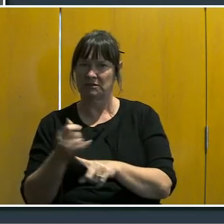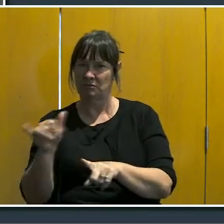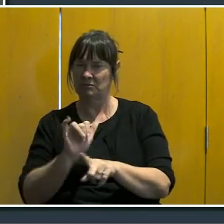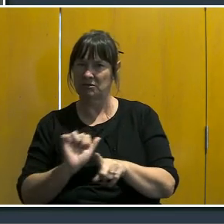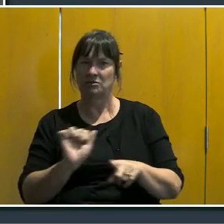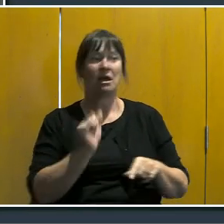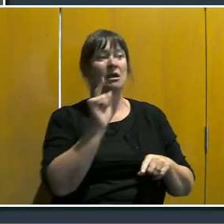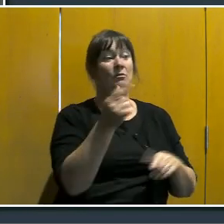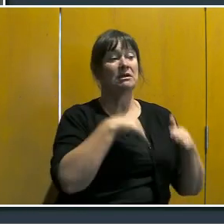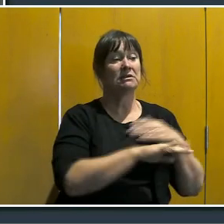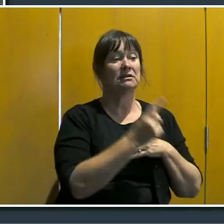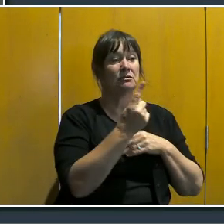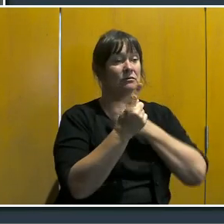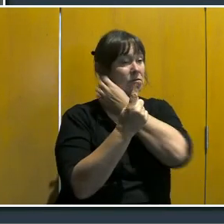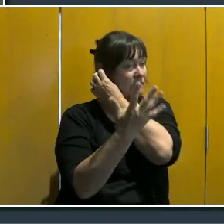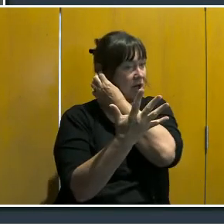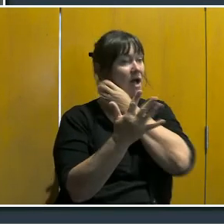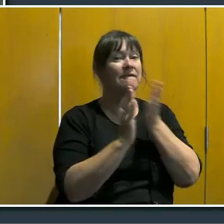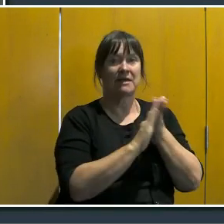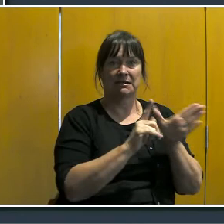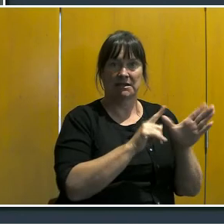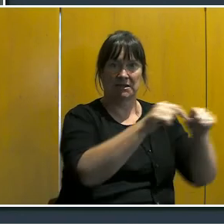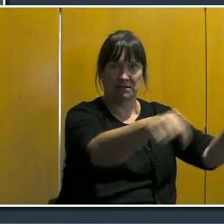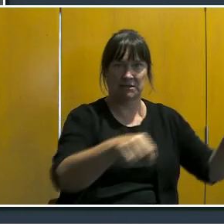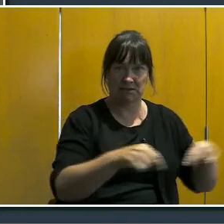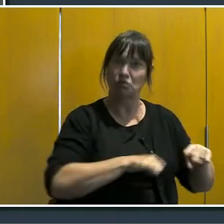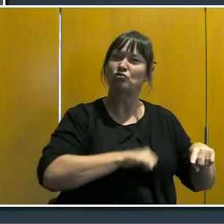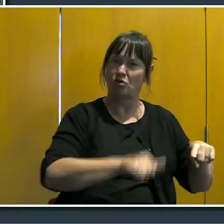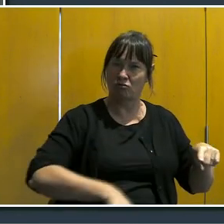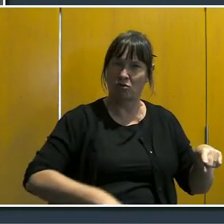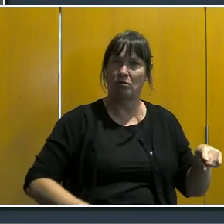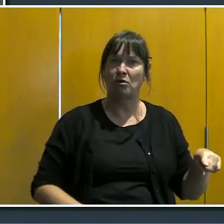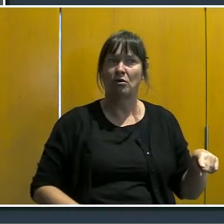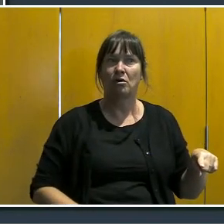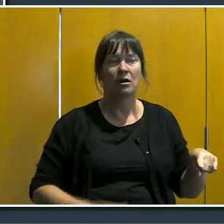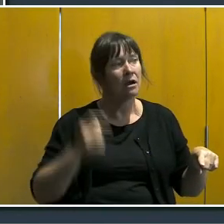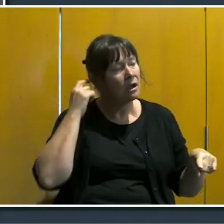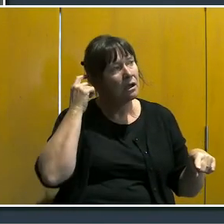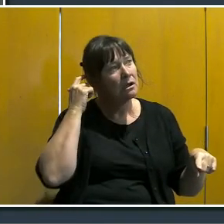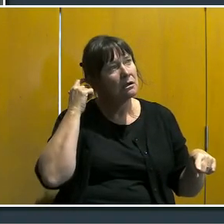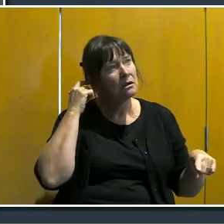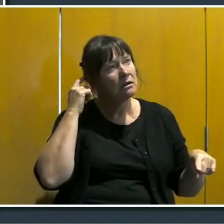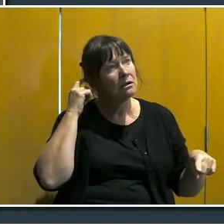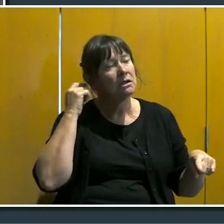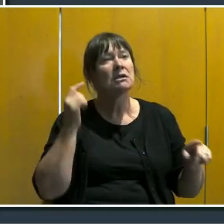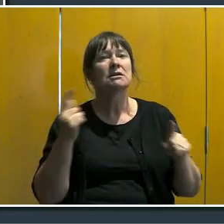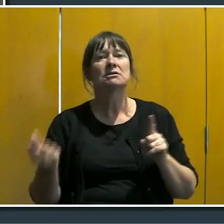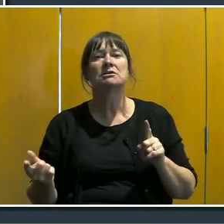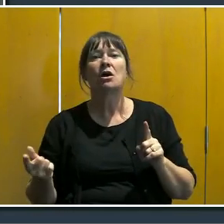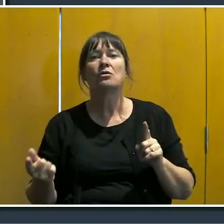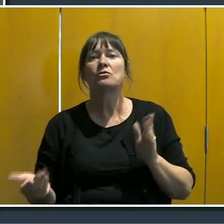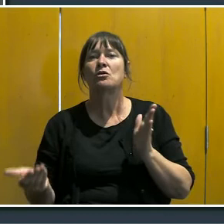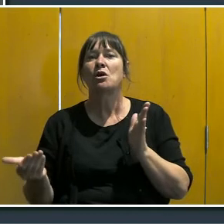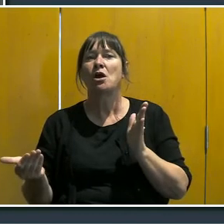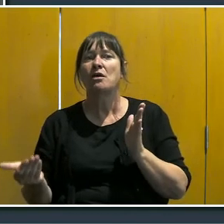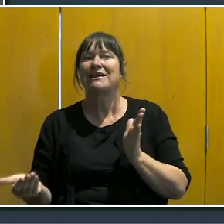the... The rural? Yeah. So the additional differentials, I meant to comment on that actually. The addition of different